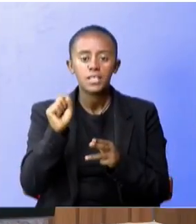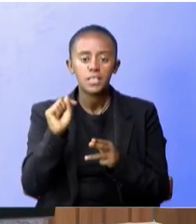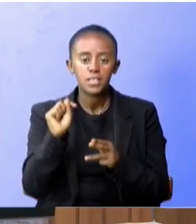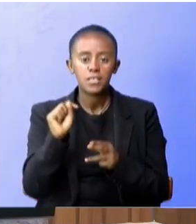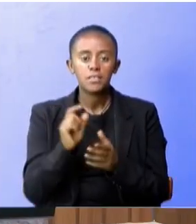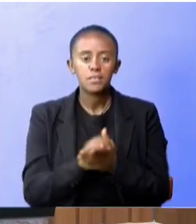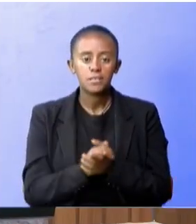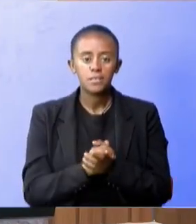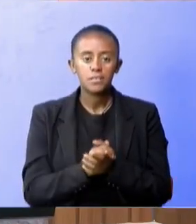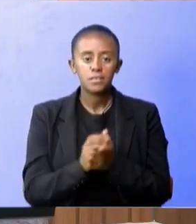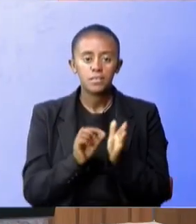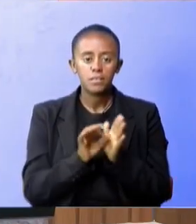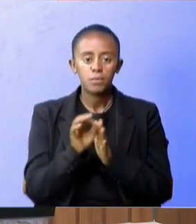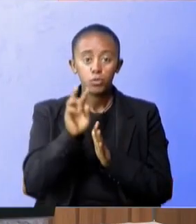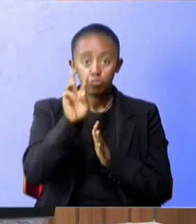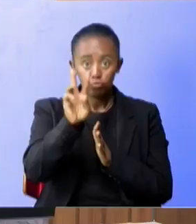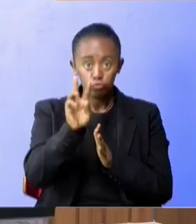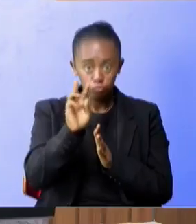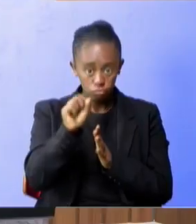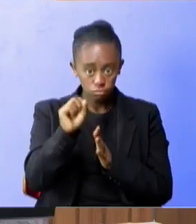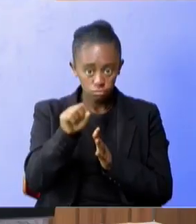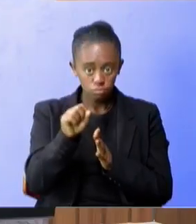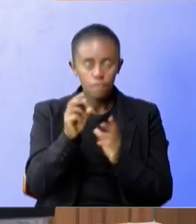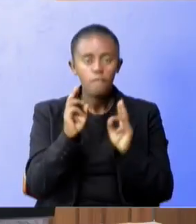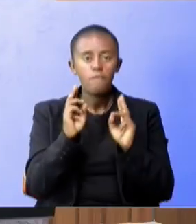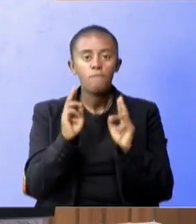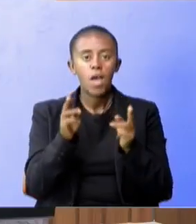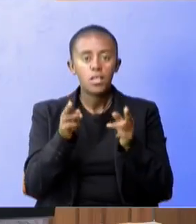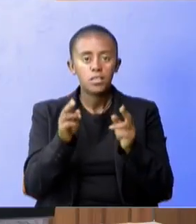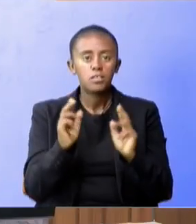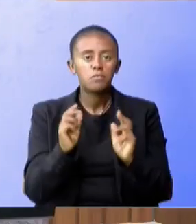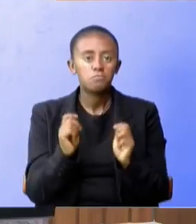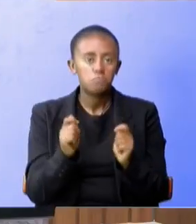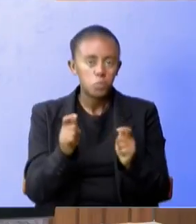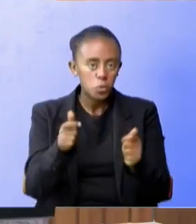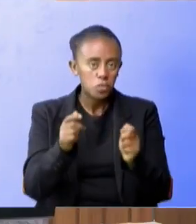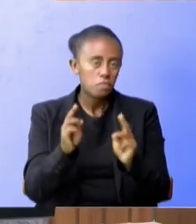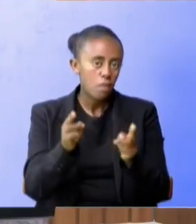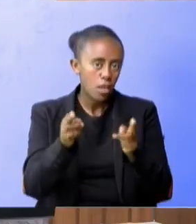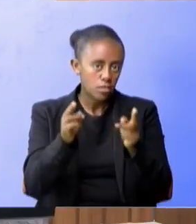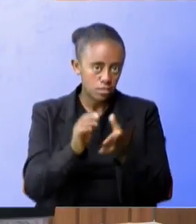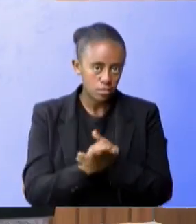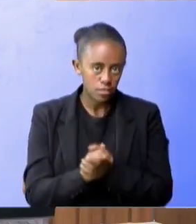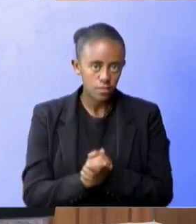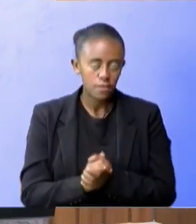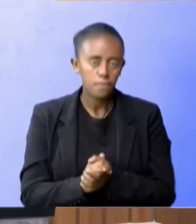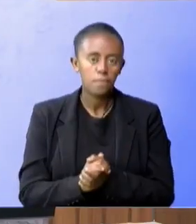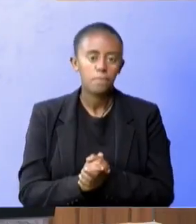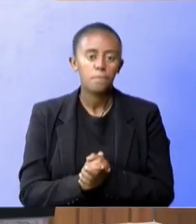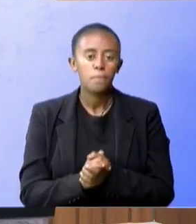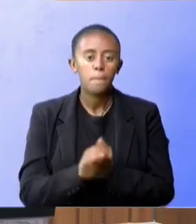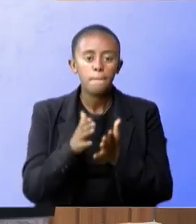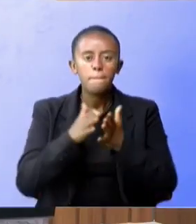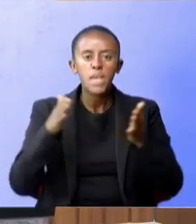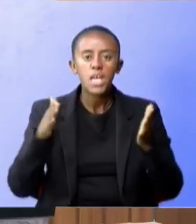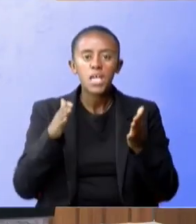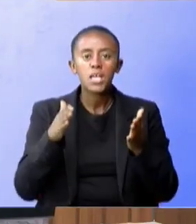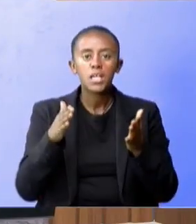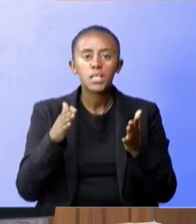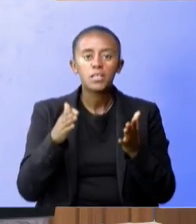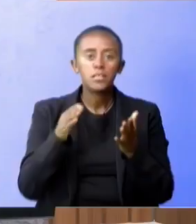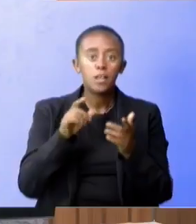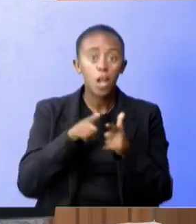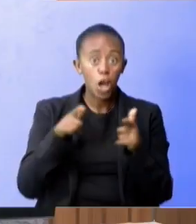Okay. So we have the synonym for quick, which is fast. What about B, large?